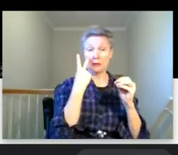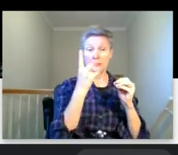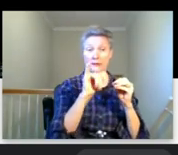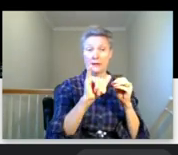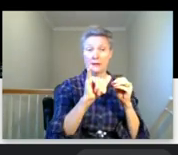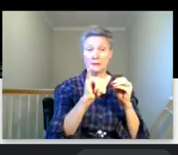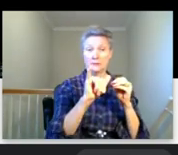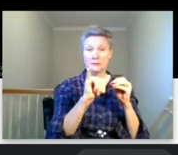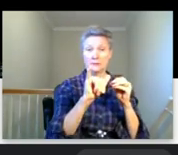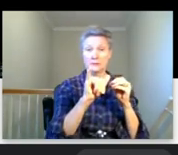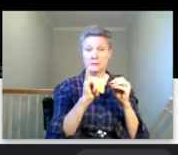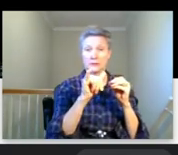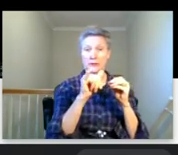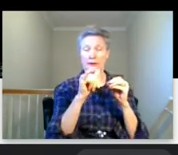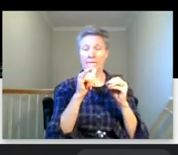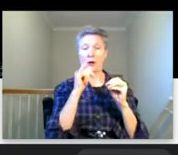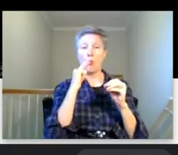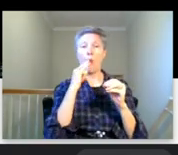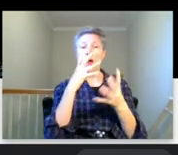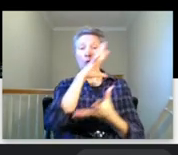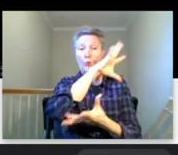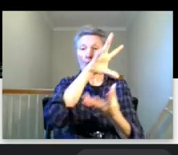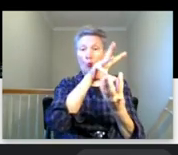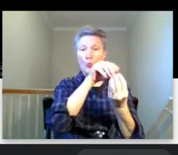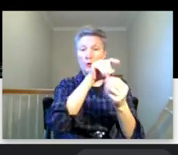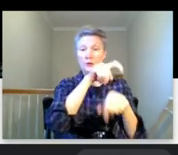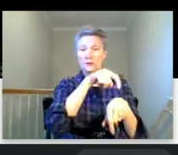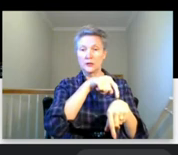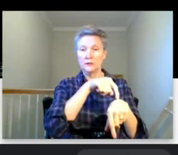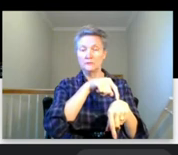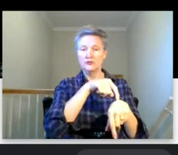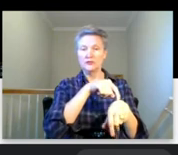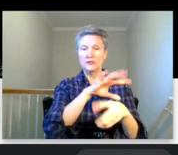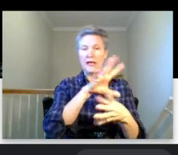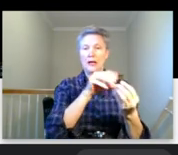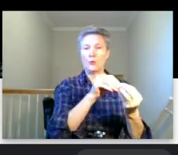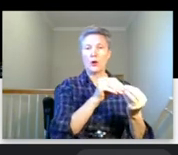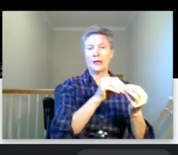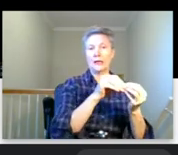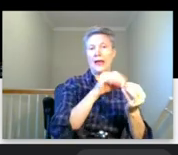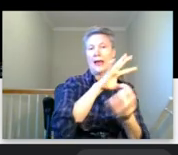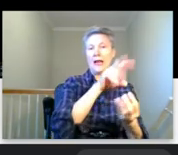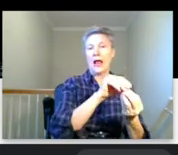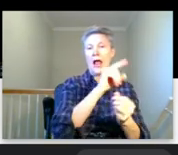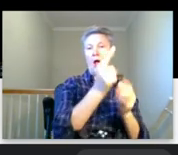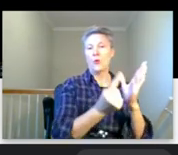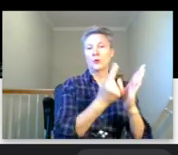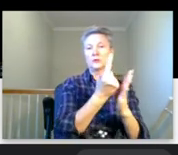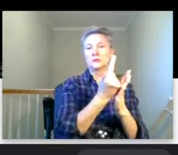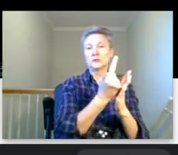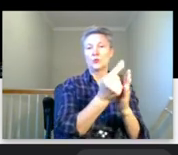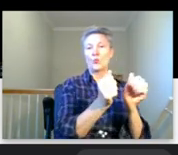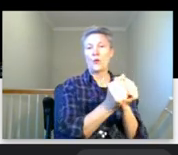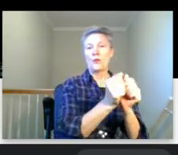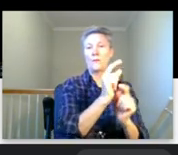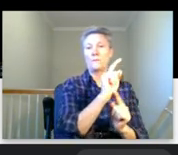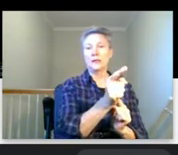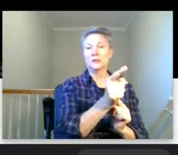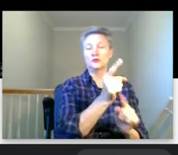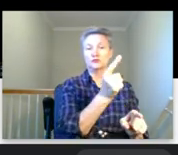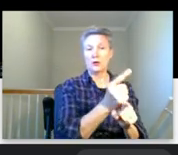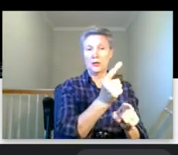thinking if I want to know the total time is I could think just like adding tens and ones, I can add hours and minutes, right? So again, let me say that just like